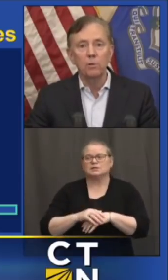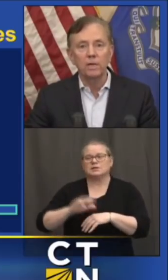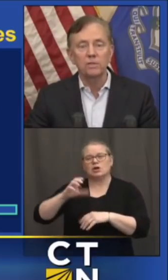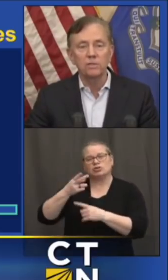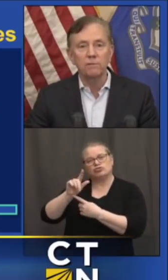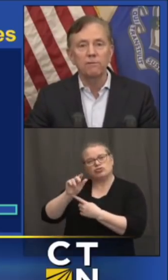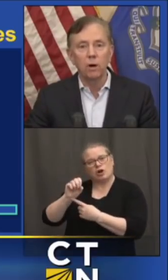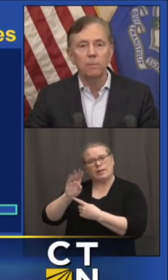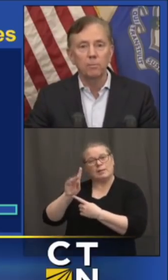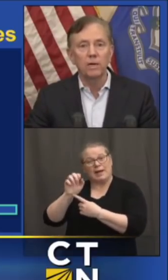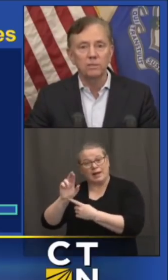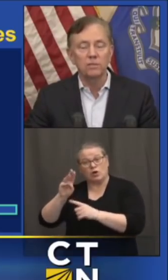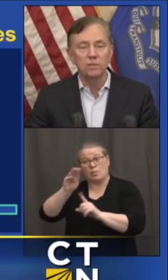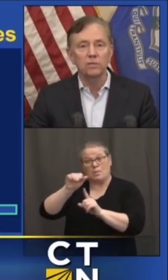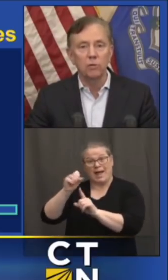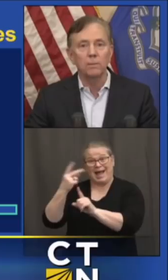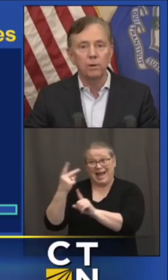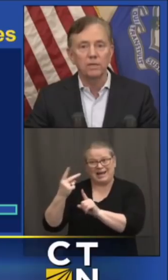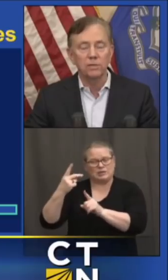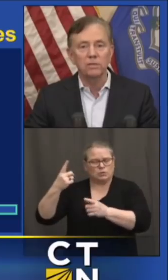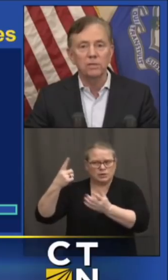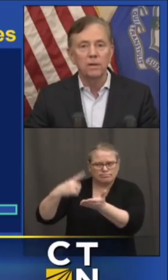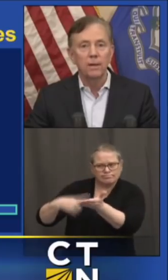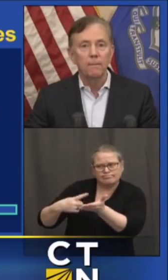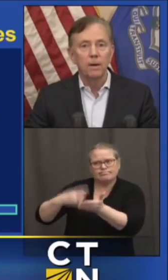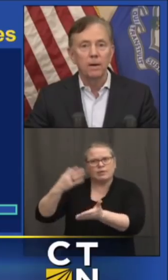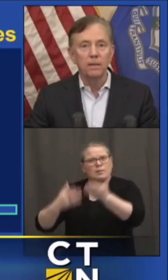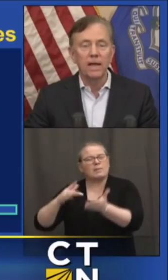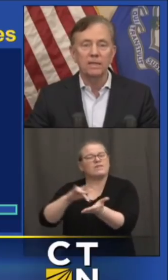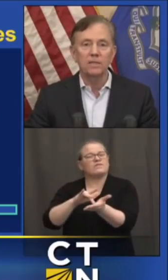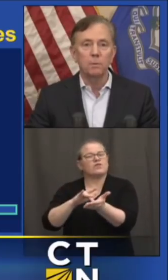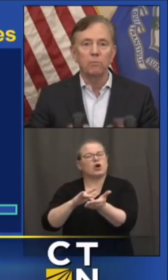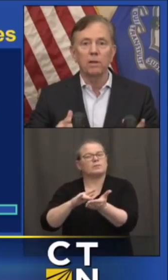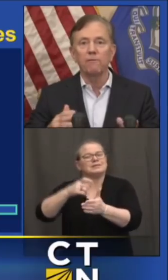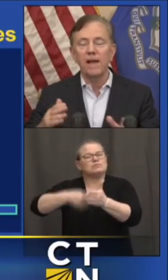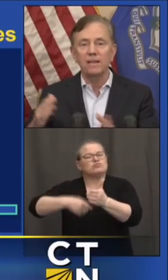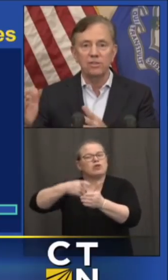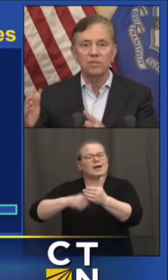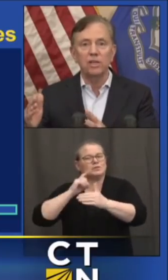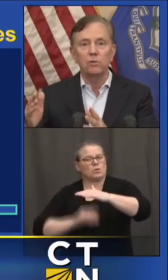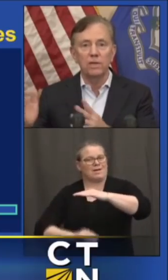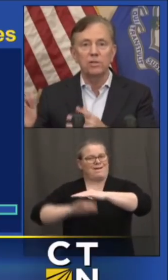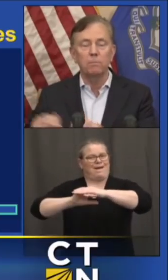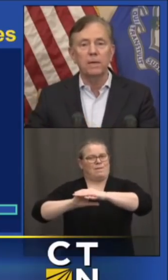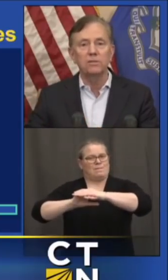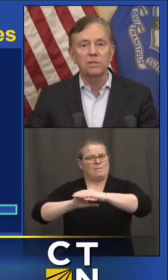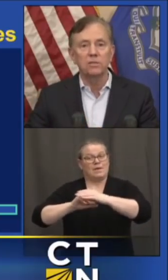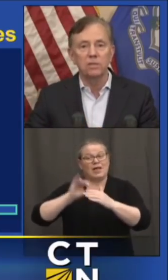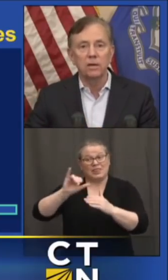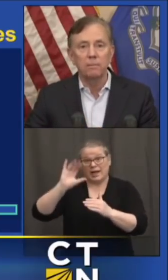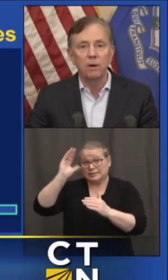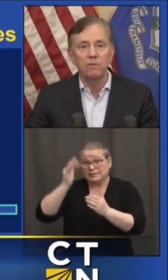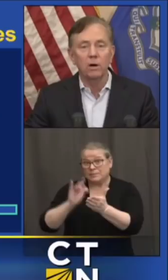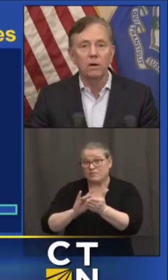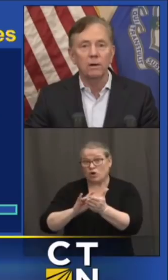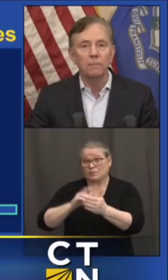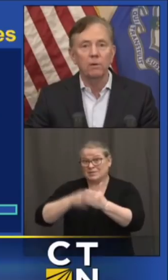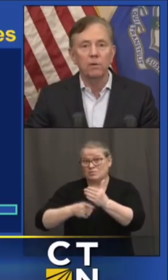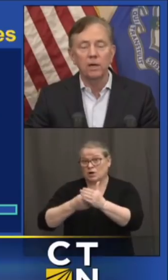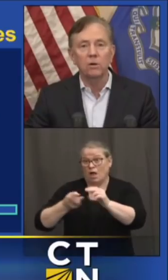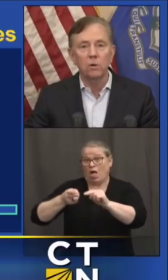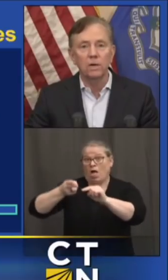on increases in pharma prices, drug prices. That has been one of the fastest increasing pieces of